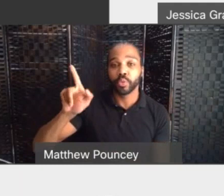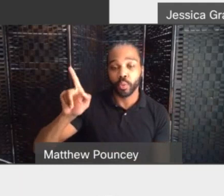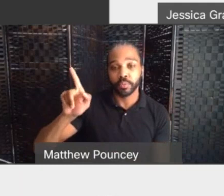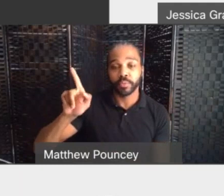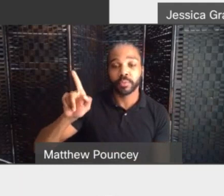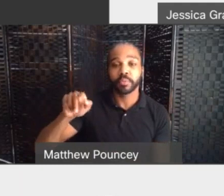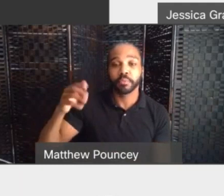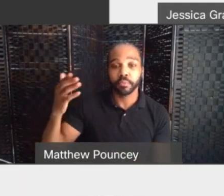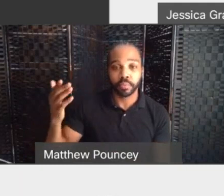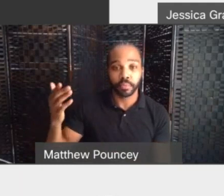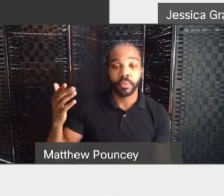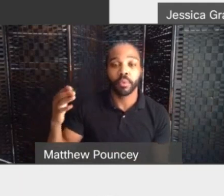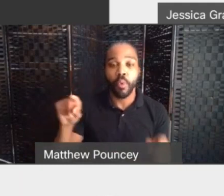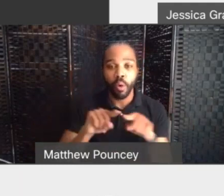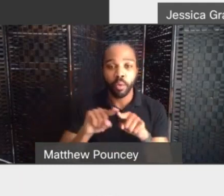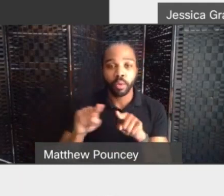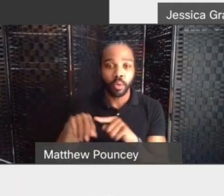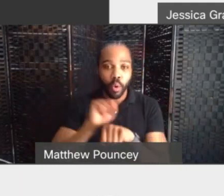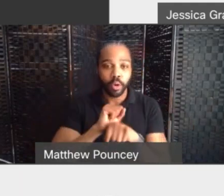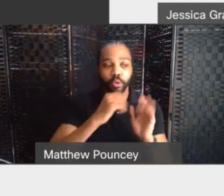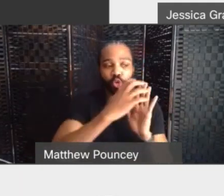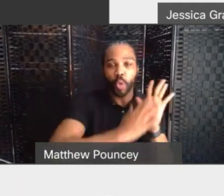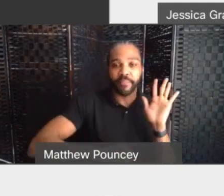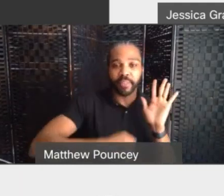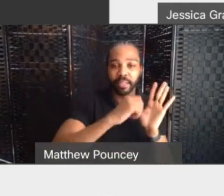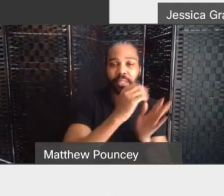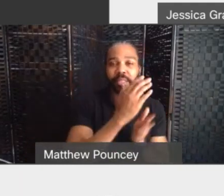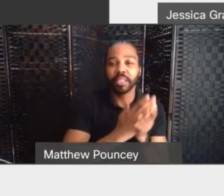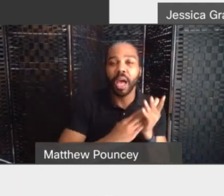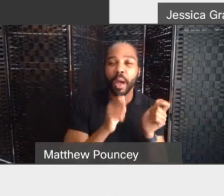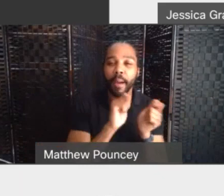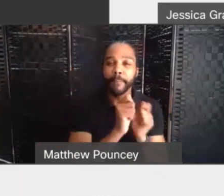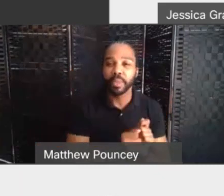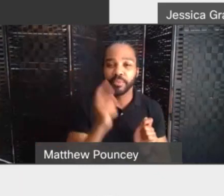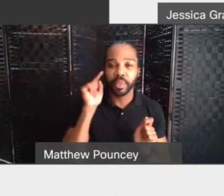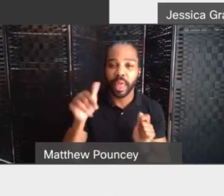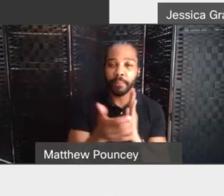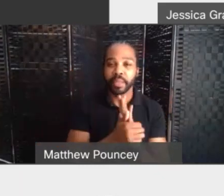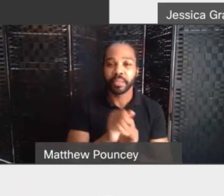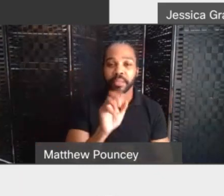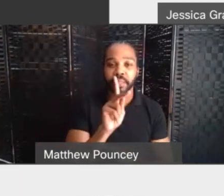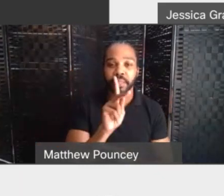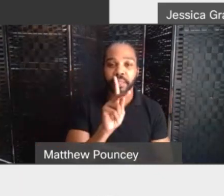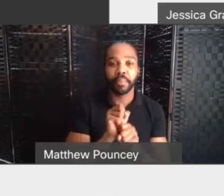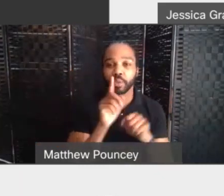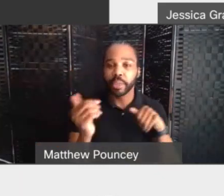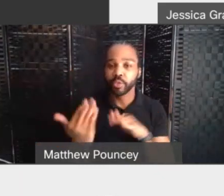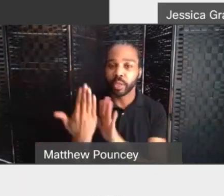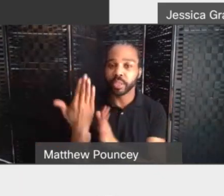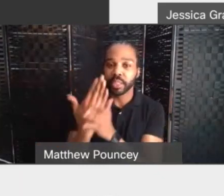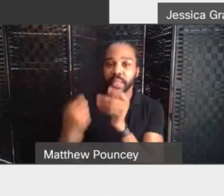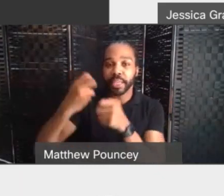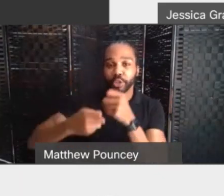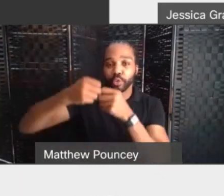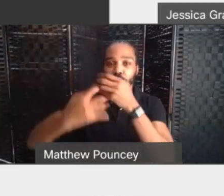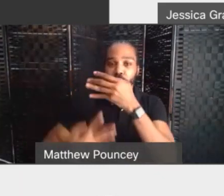We are also working on drafting some amendments to that Appendix K to address some of the issues related to day